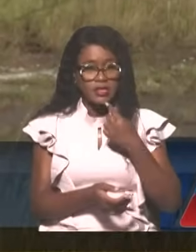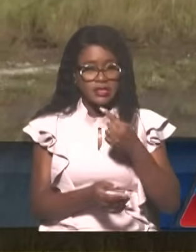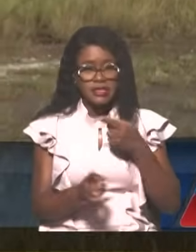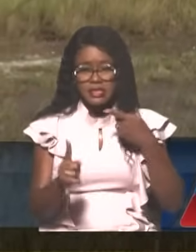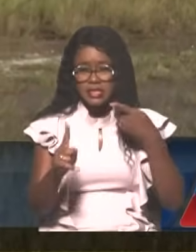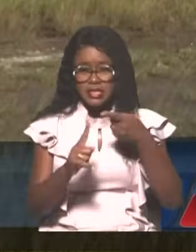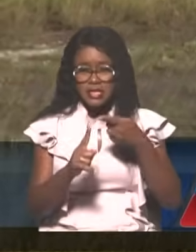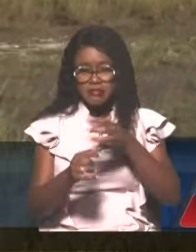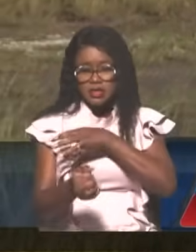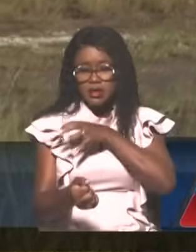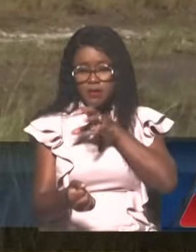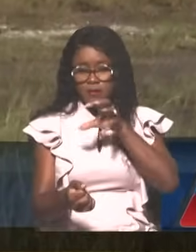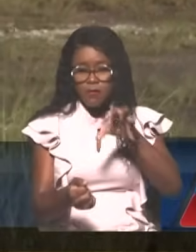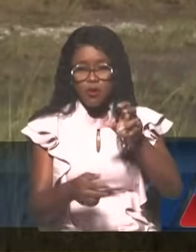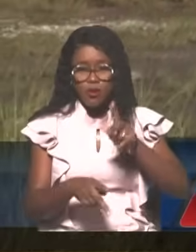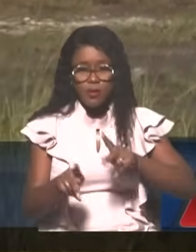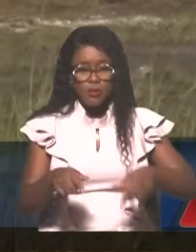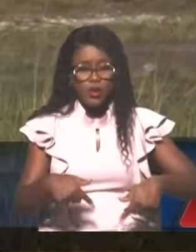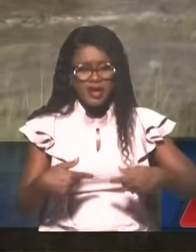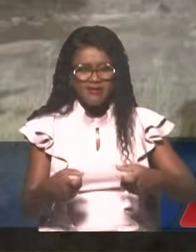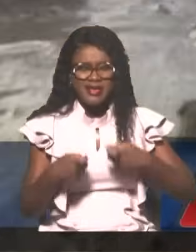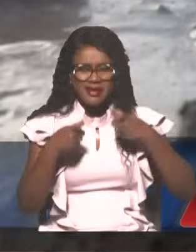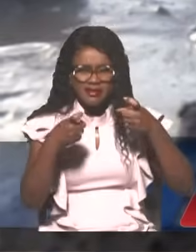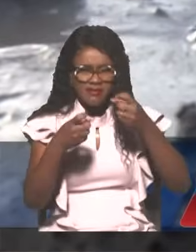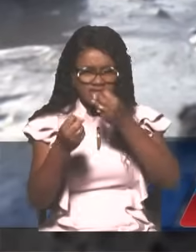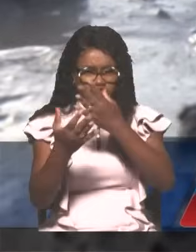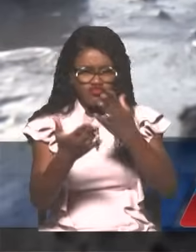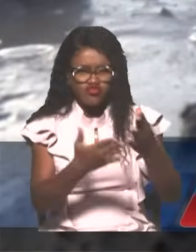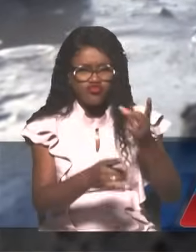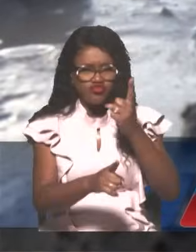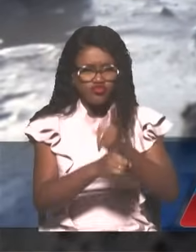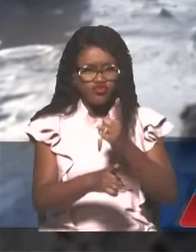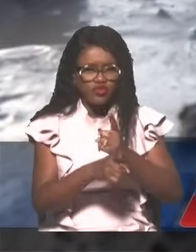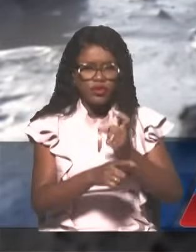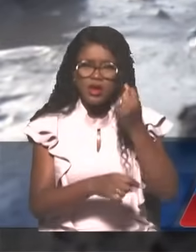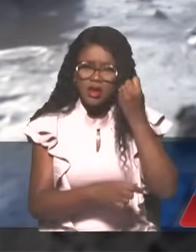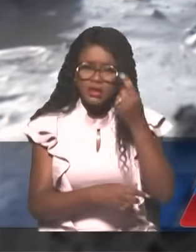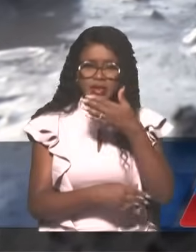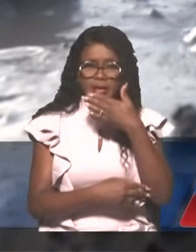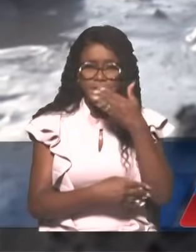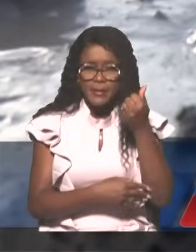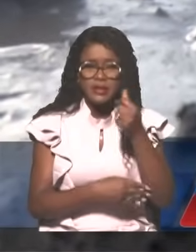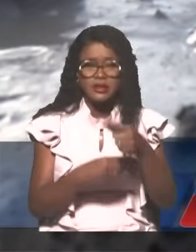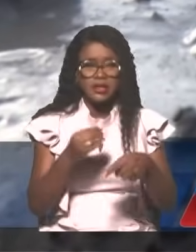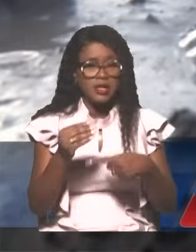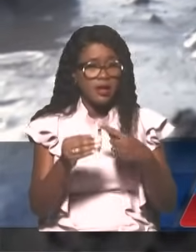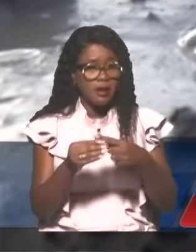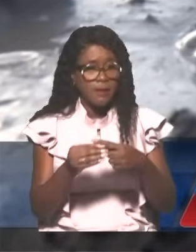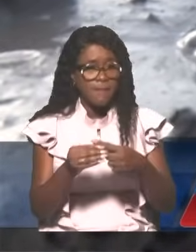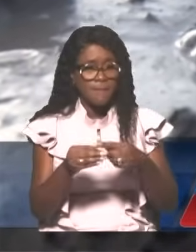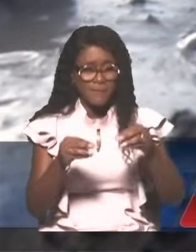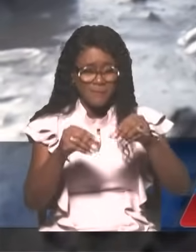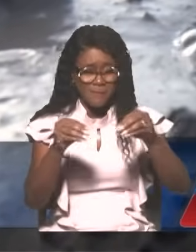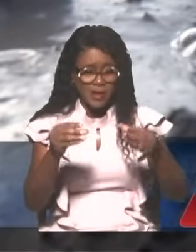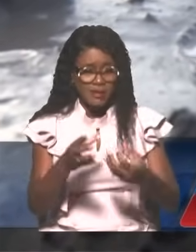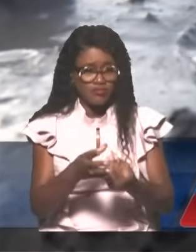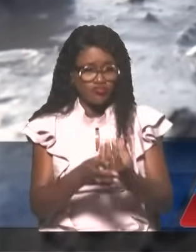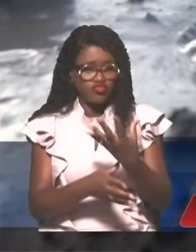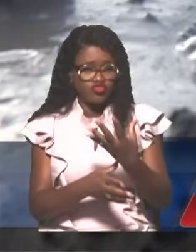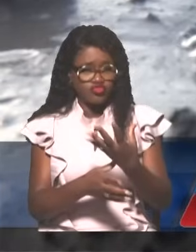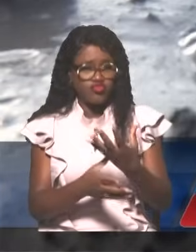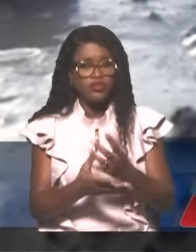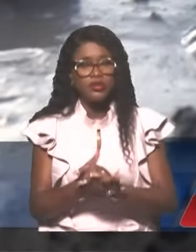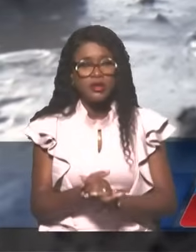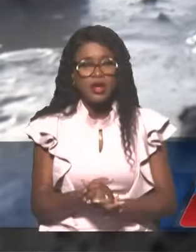is to empower residents with factual information so they can have a better understanding of how the Piparo Mud Volcano works and